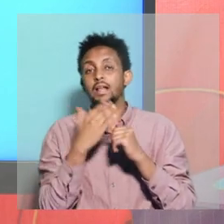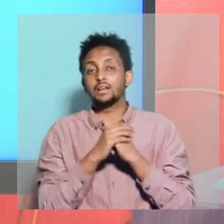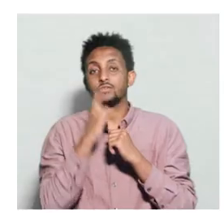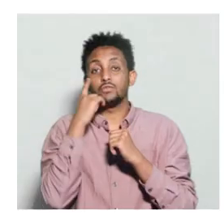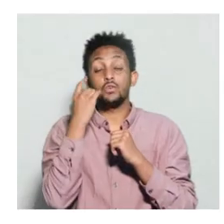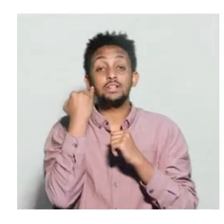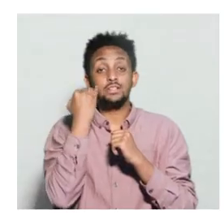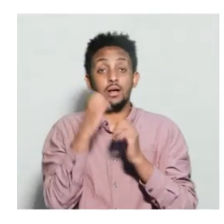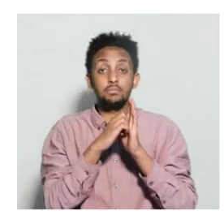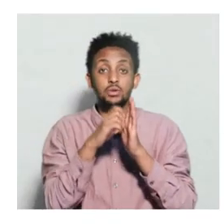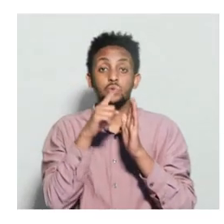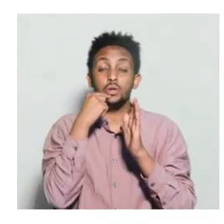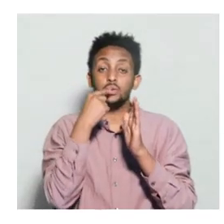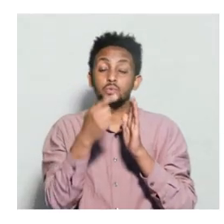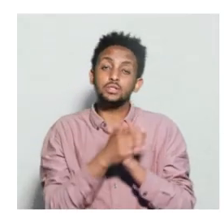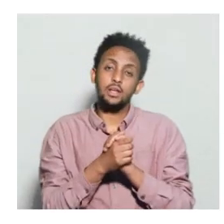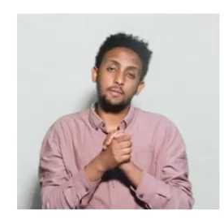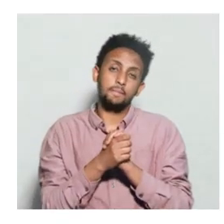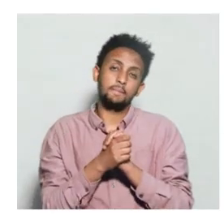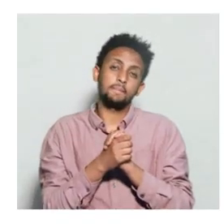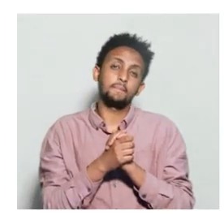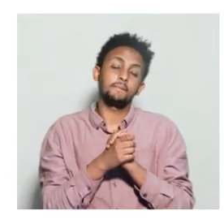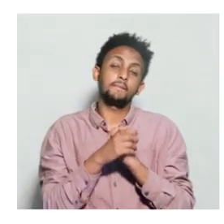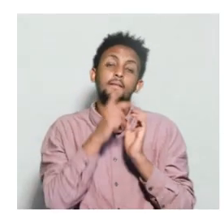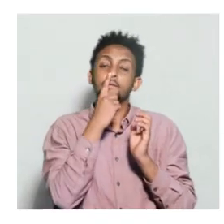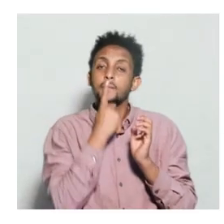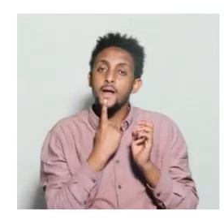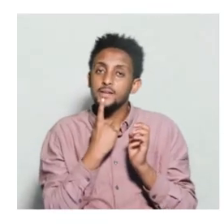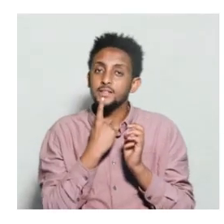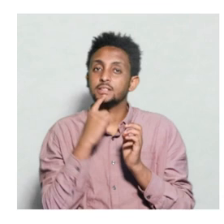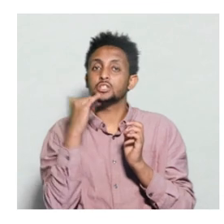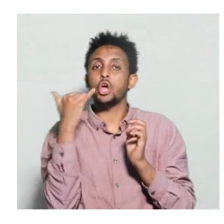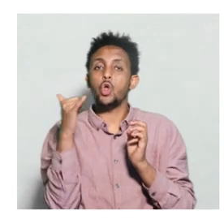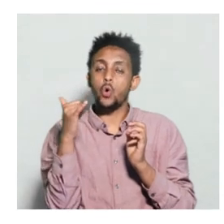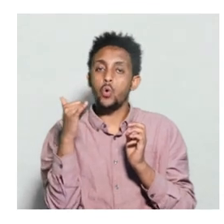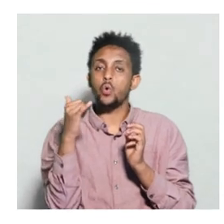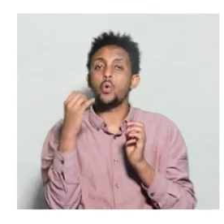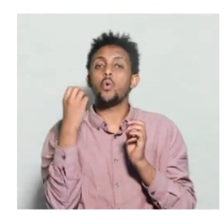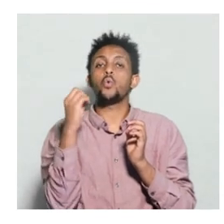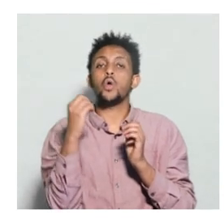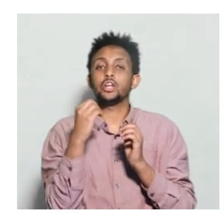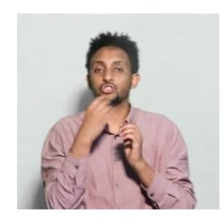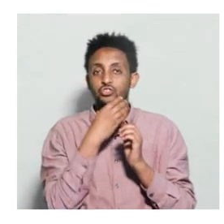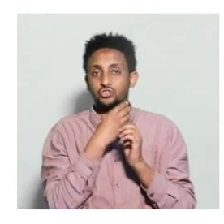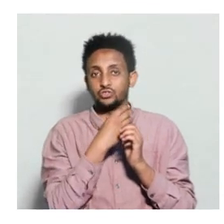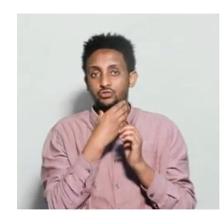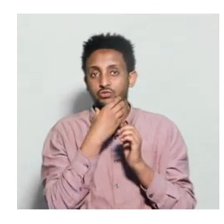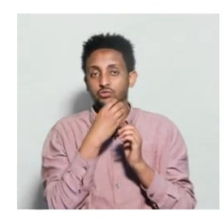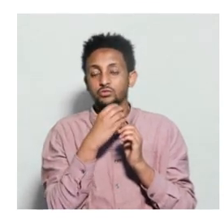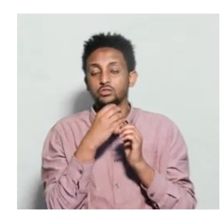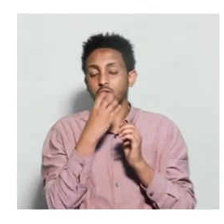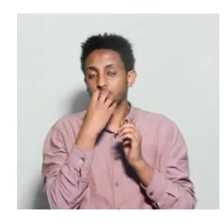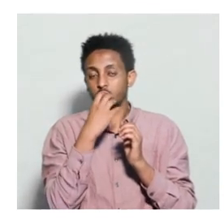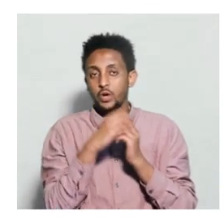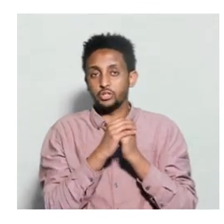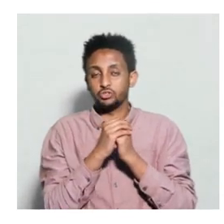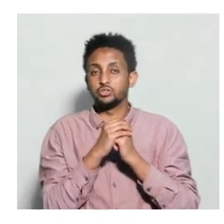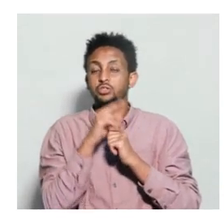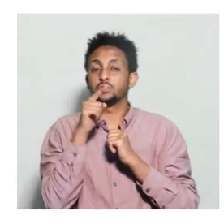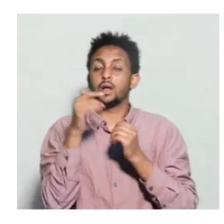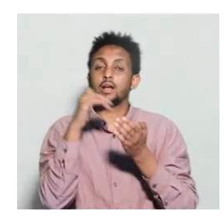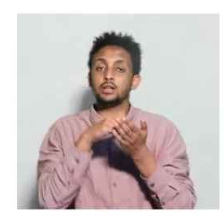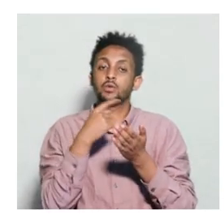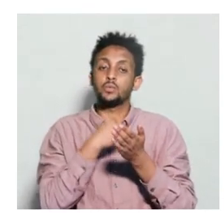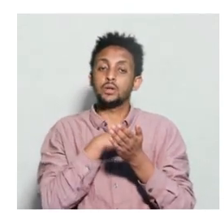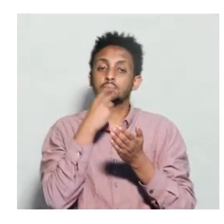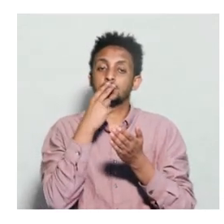For example, you might see red, yellow, orange. This might be the first order of spectrum. Again, you